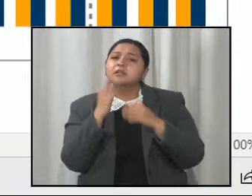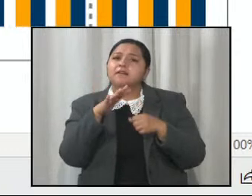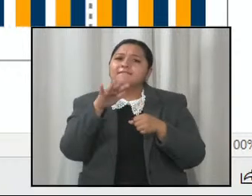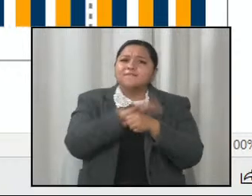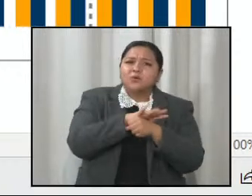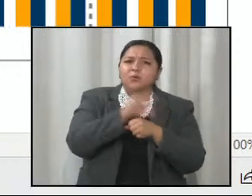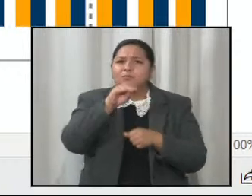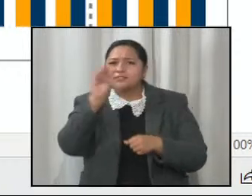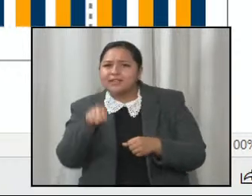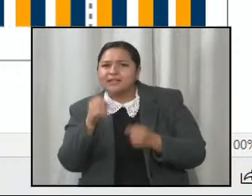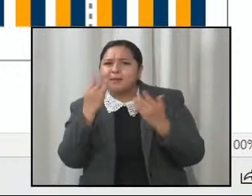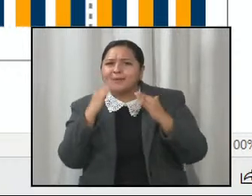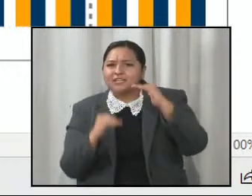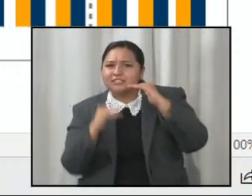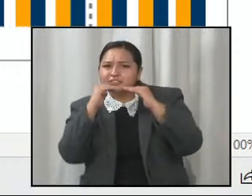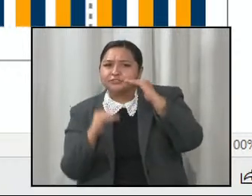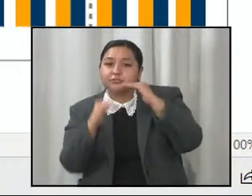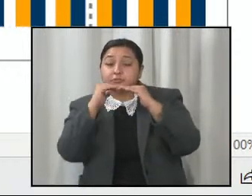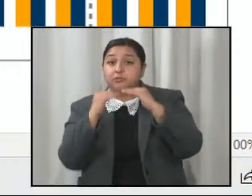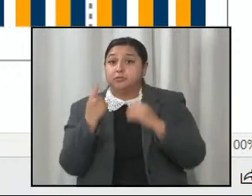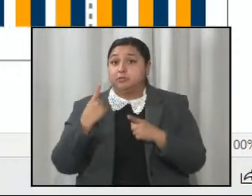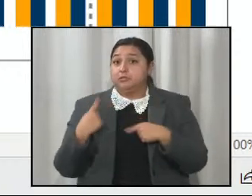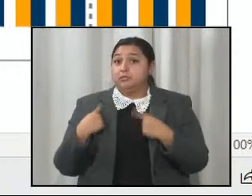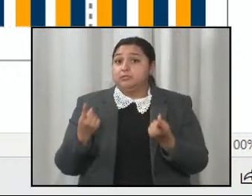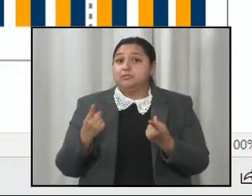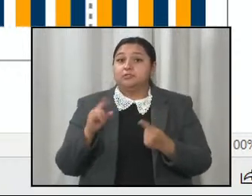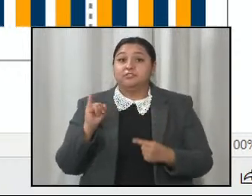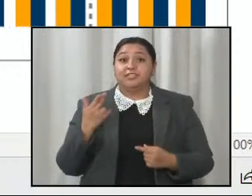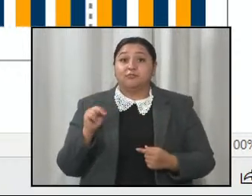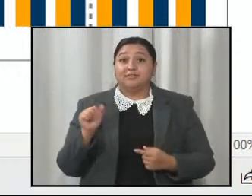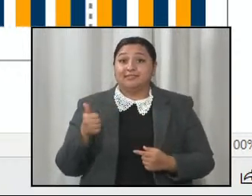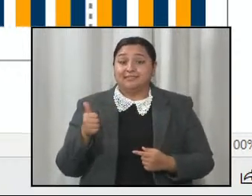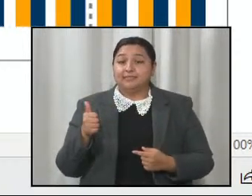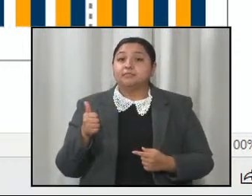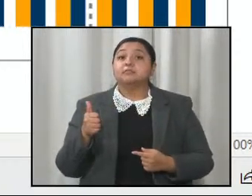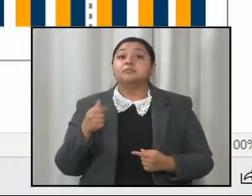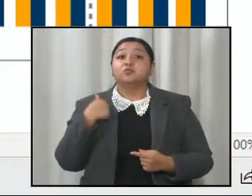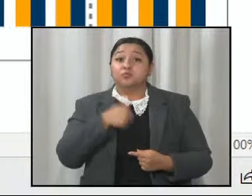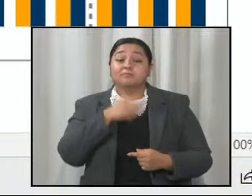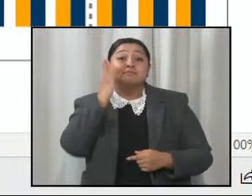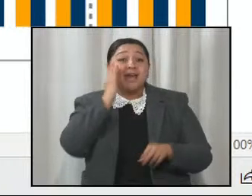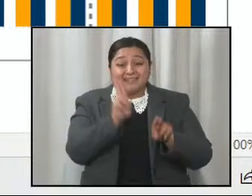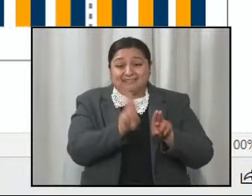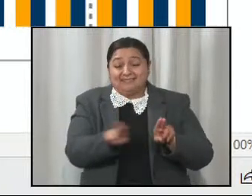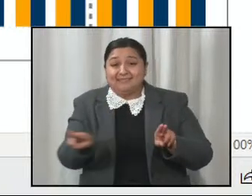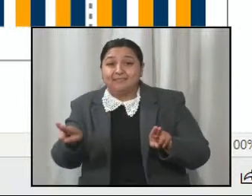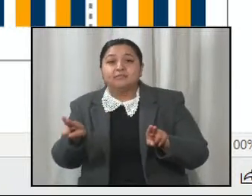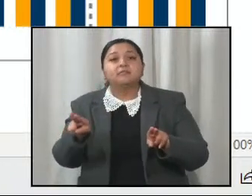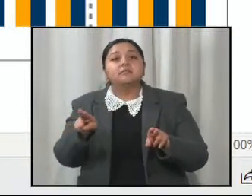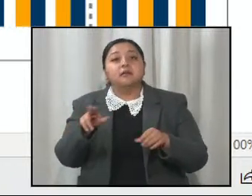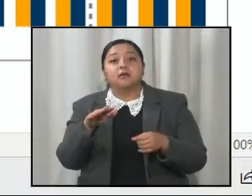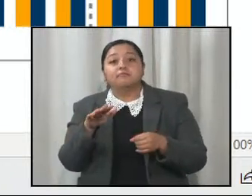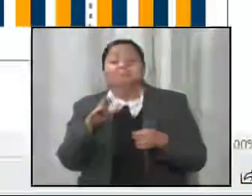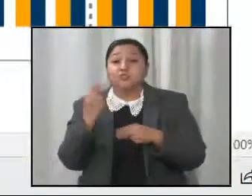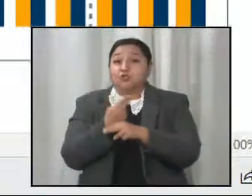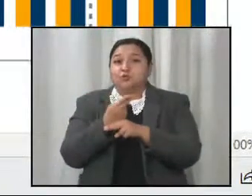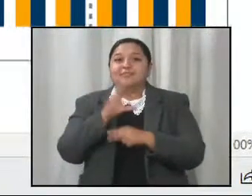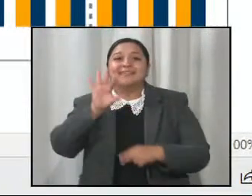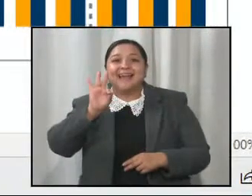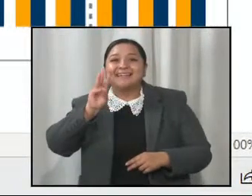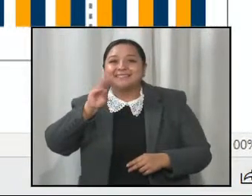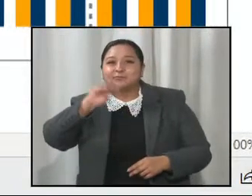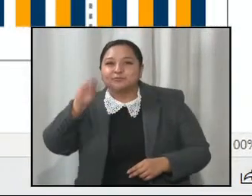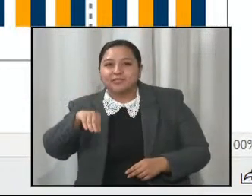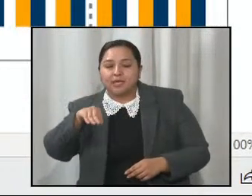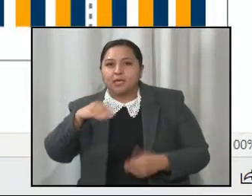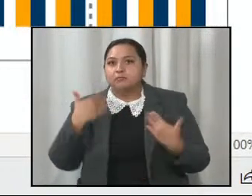Since January 10th, our shelter beds are at 96% occupied, which is the highest it has been since we report